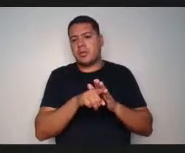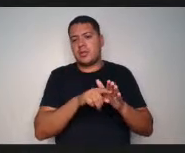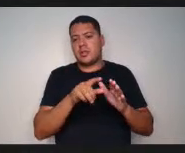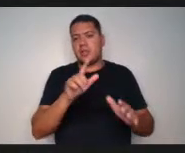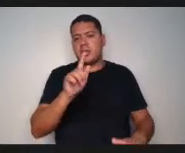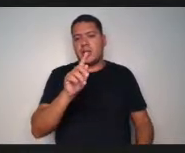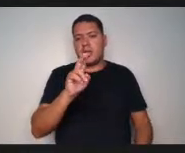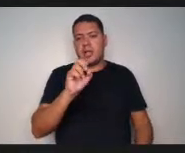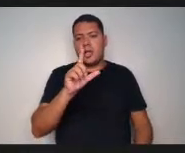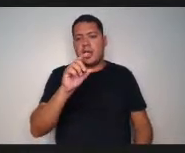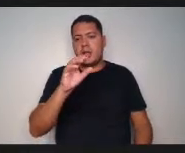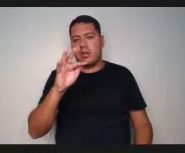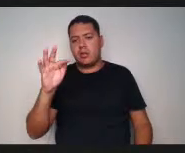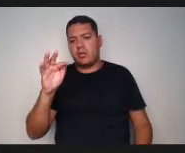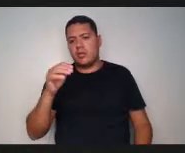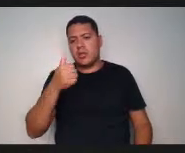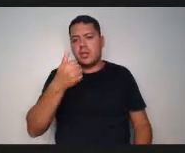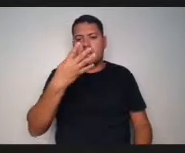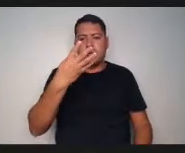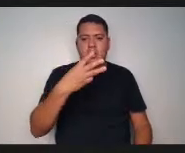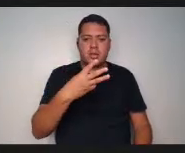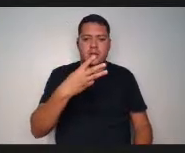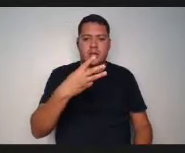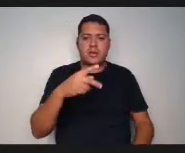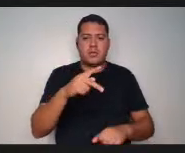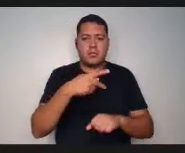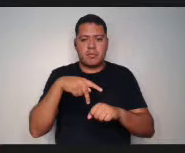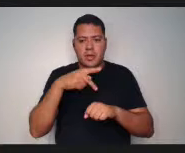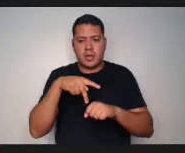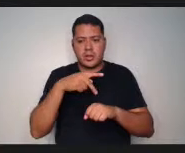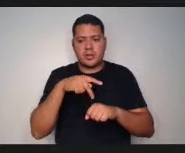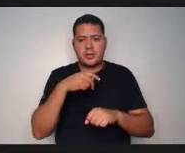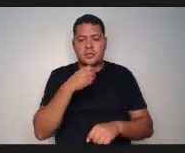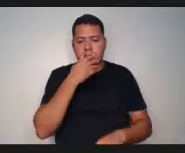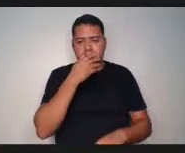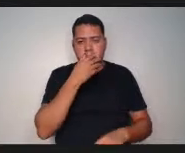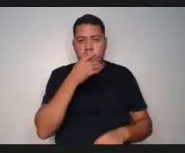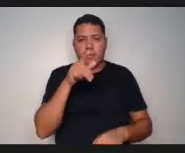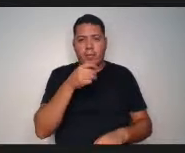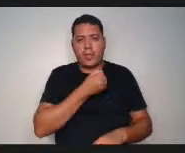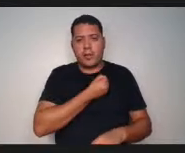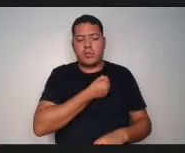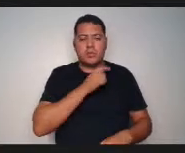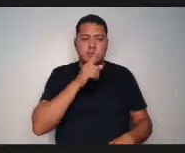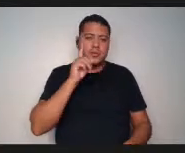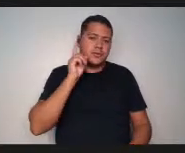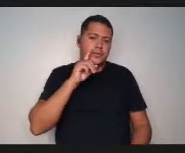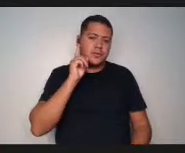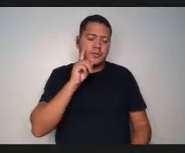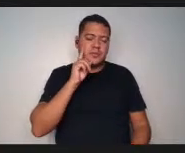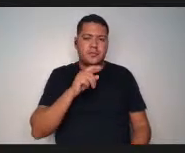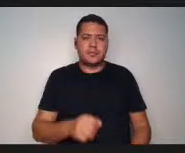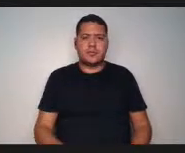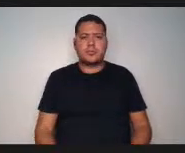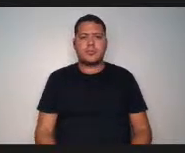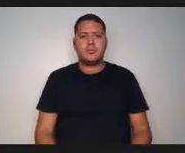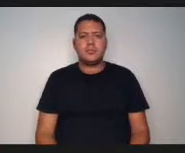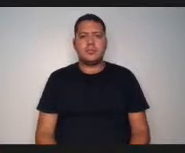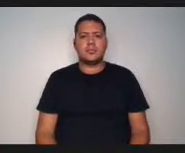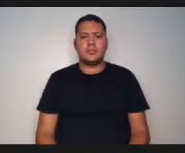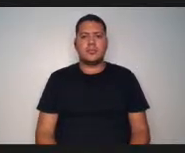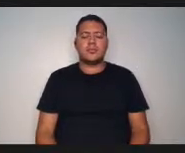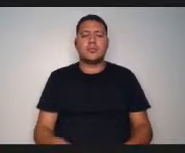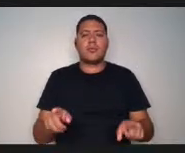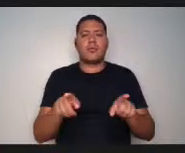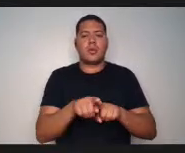data, about how these perceived stress levels have increased during the pandemic. But I imagine